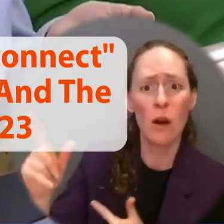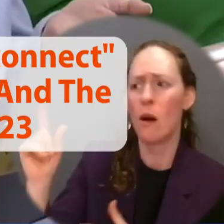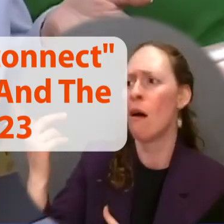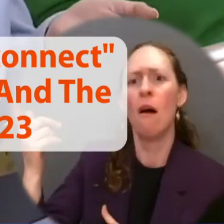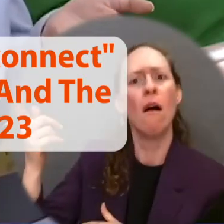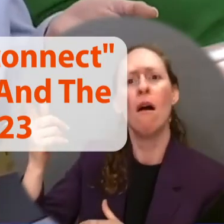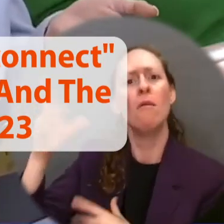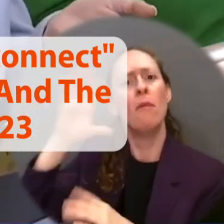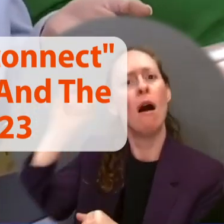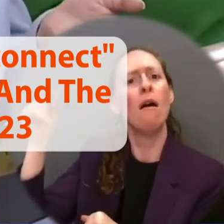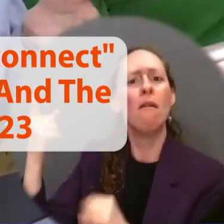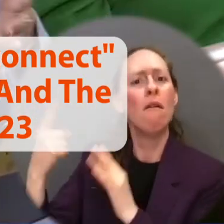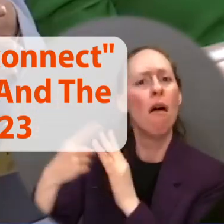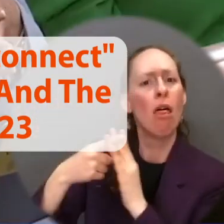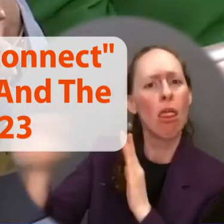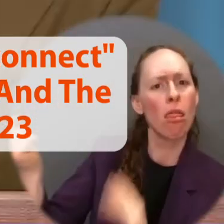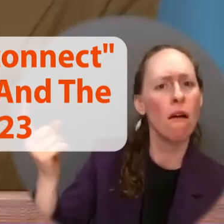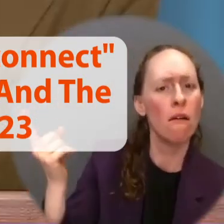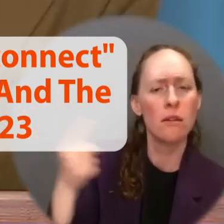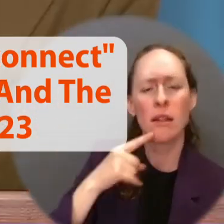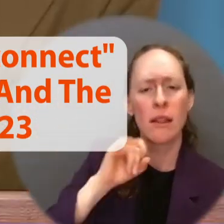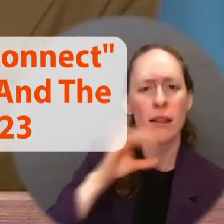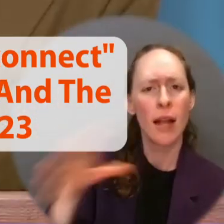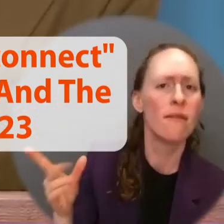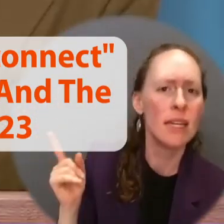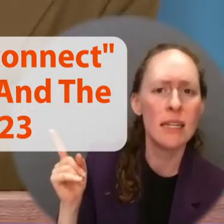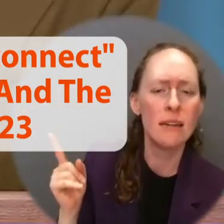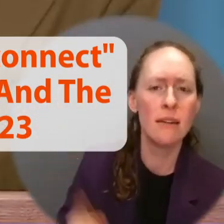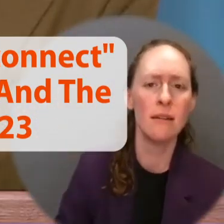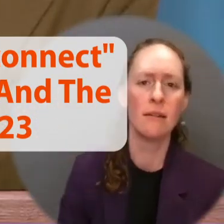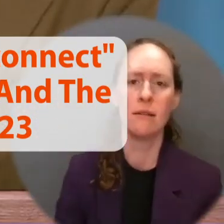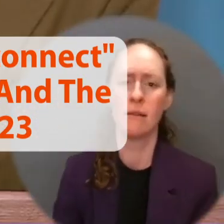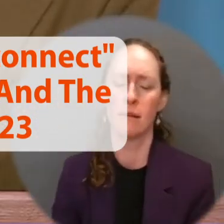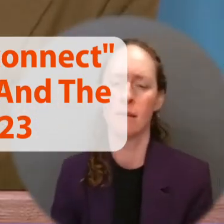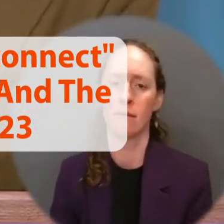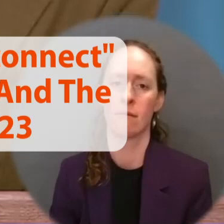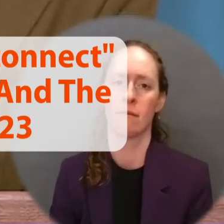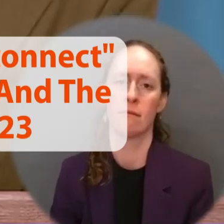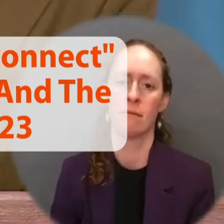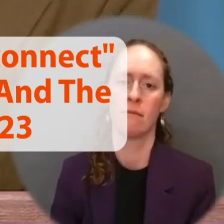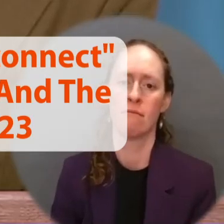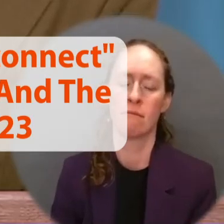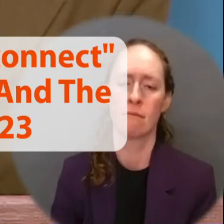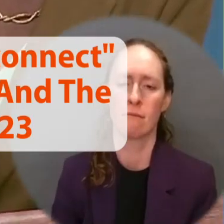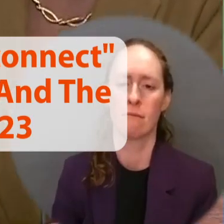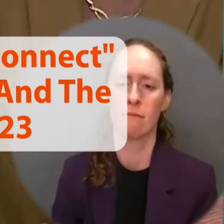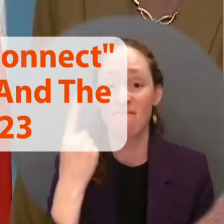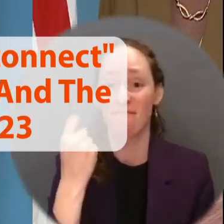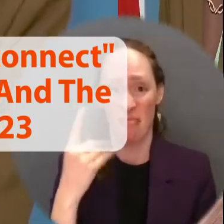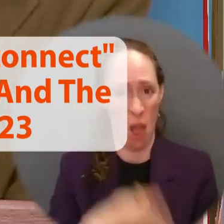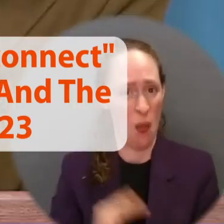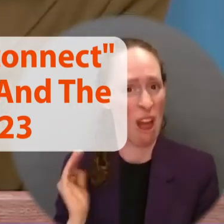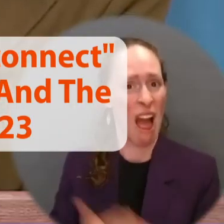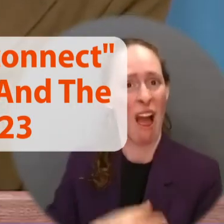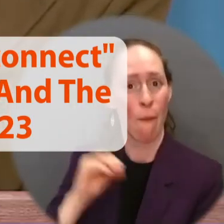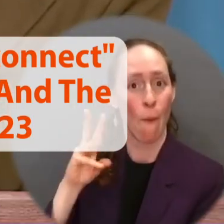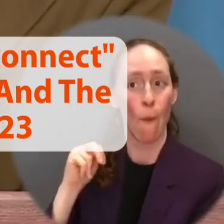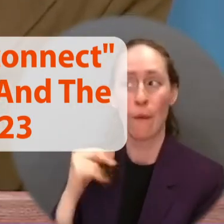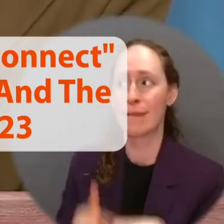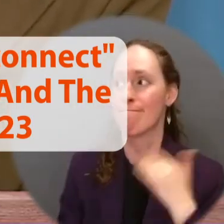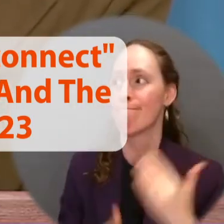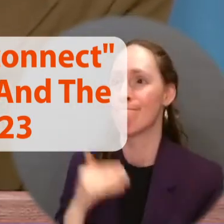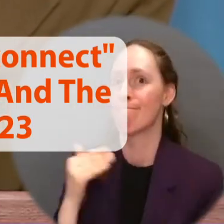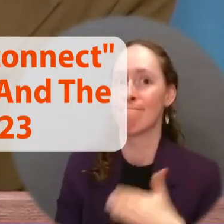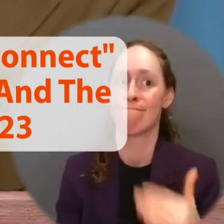president talk about any of those regular things. Regular American families, everyday families, are thinking about Memorial Day weekend. They are. And the debt